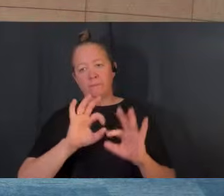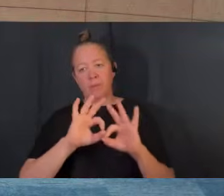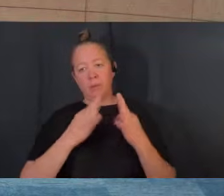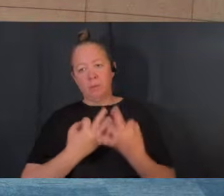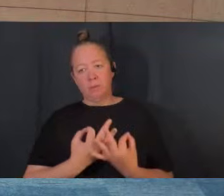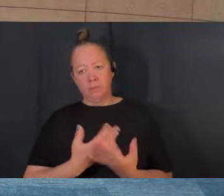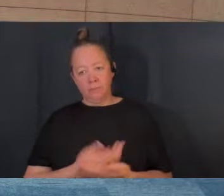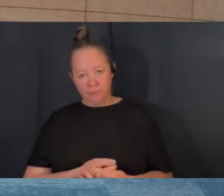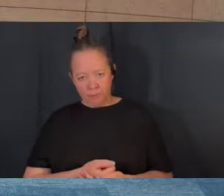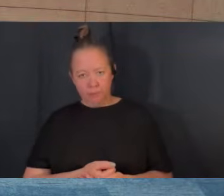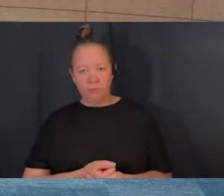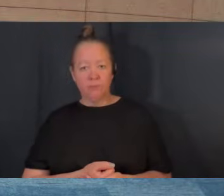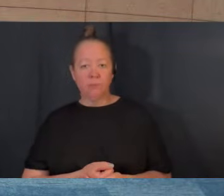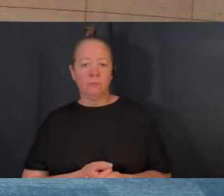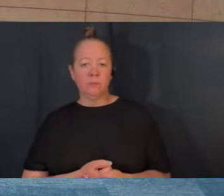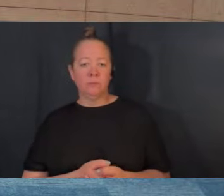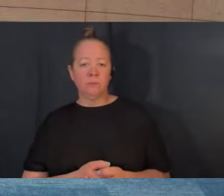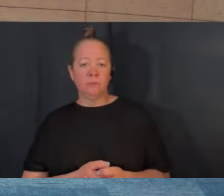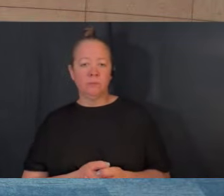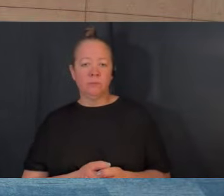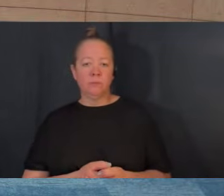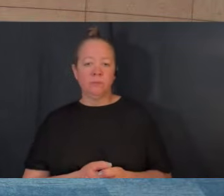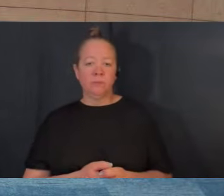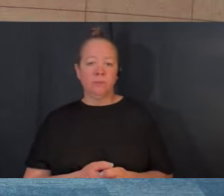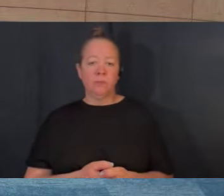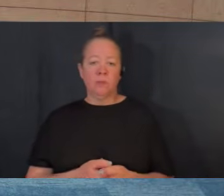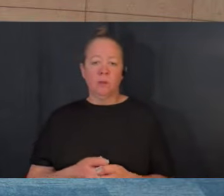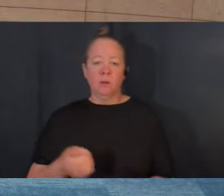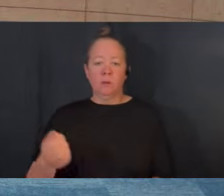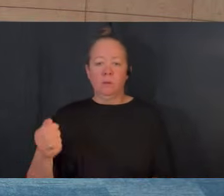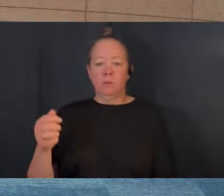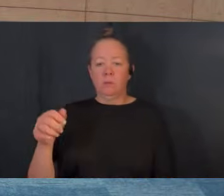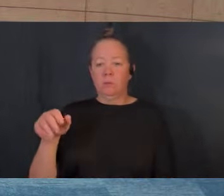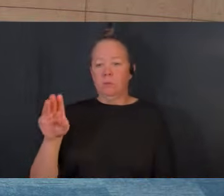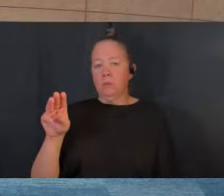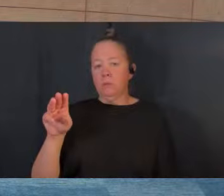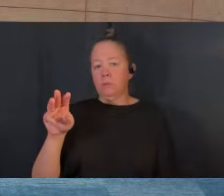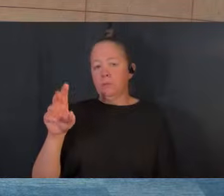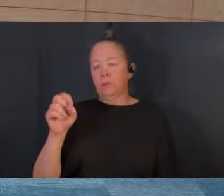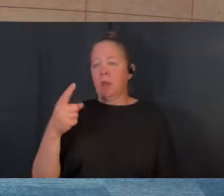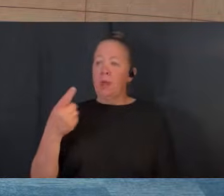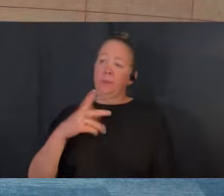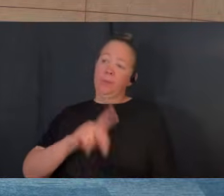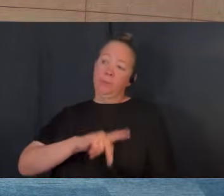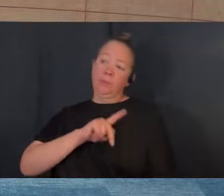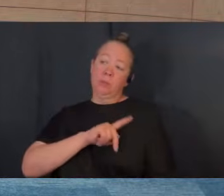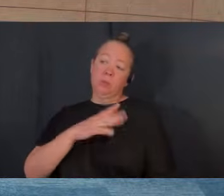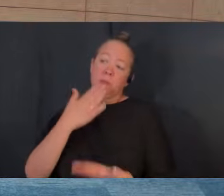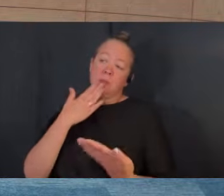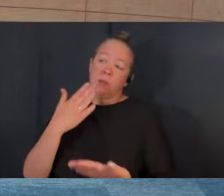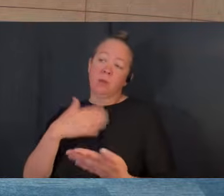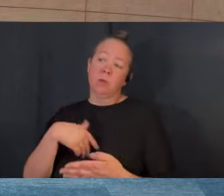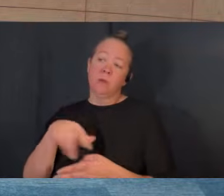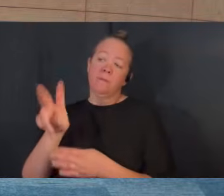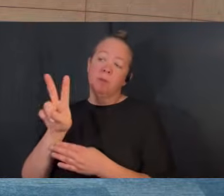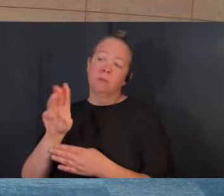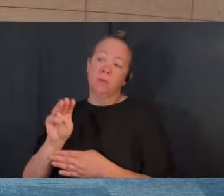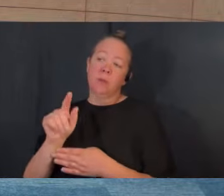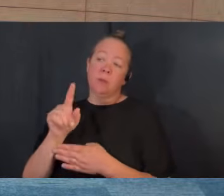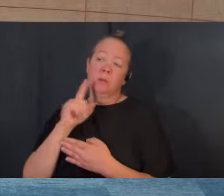Madam Vice Mayor, may I personally thank you for saying what you said. That's very important.